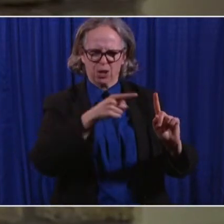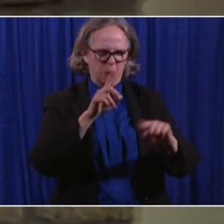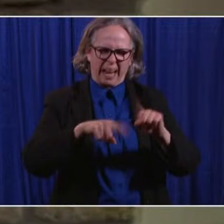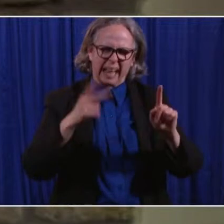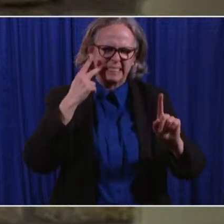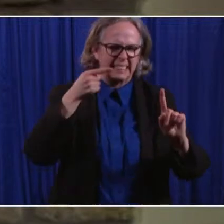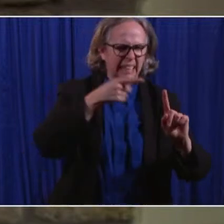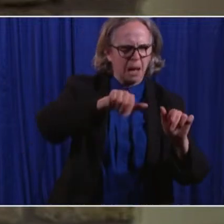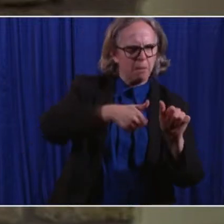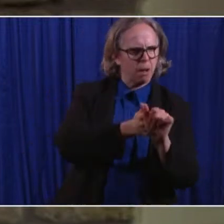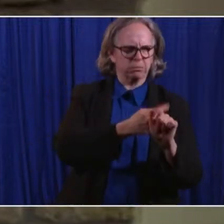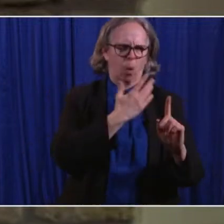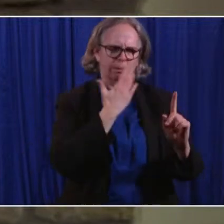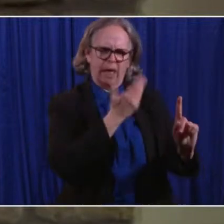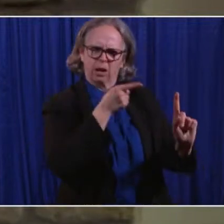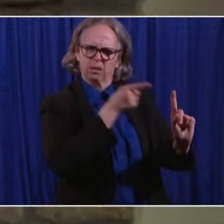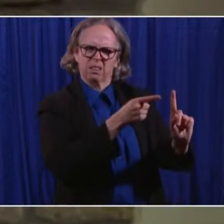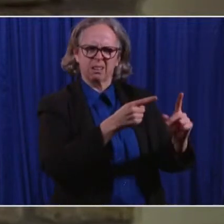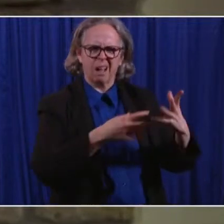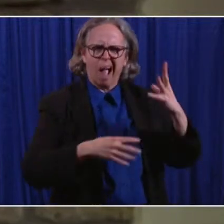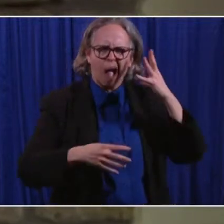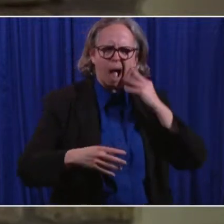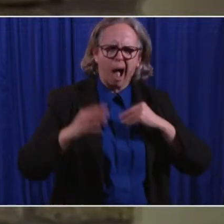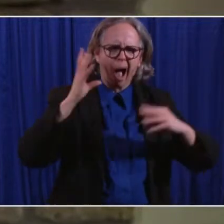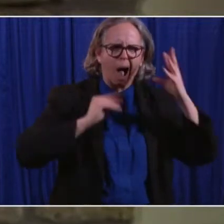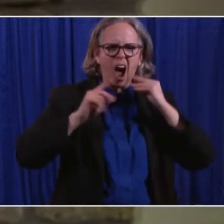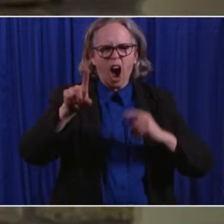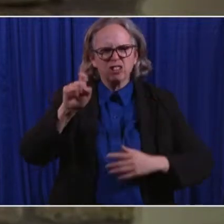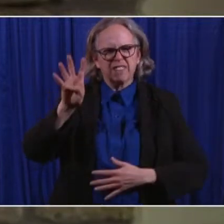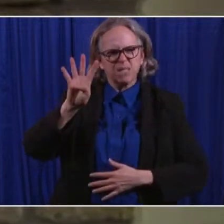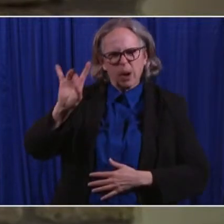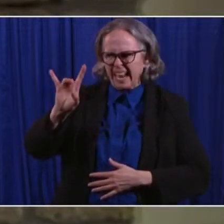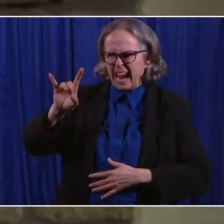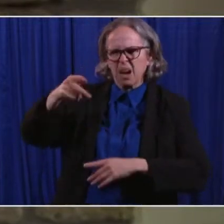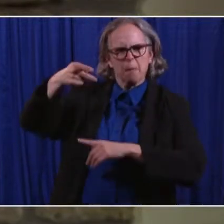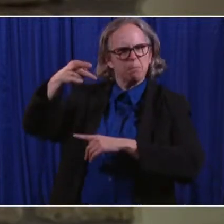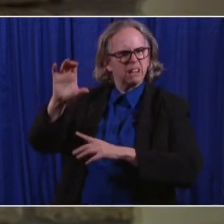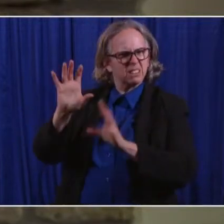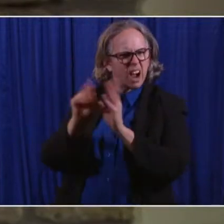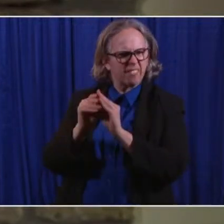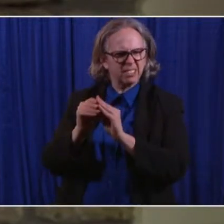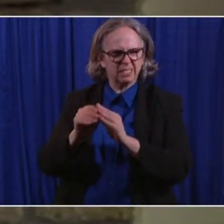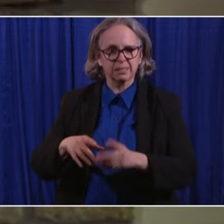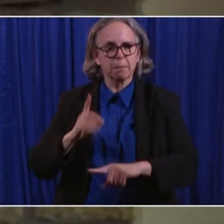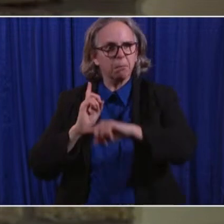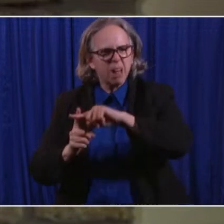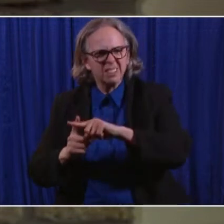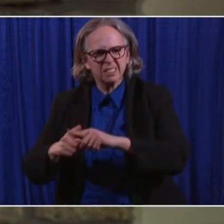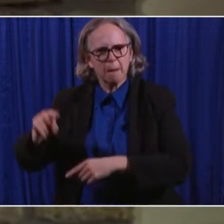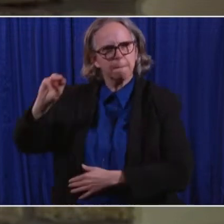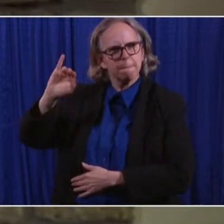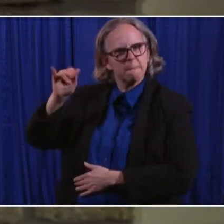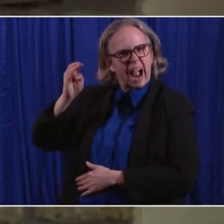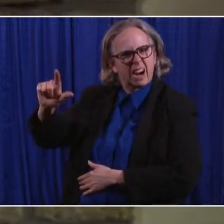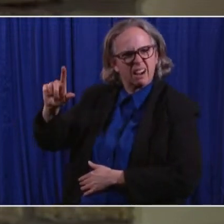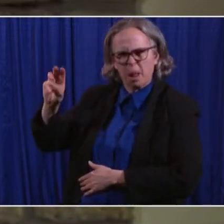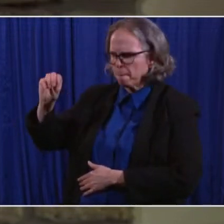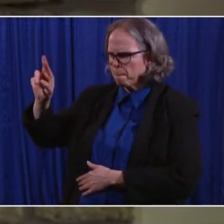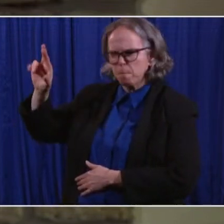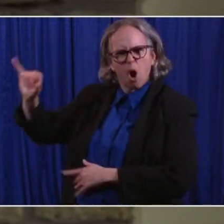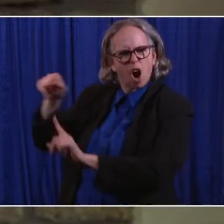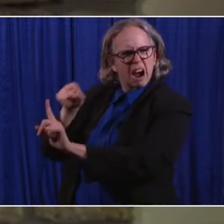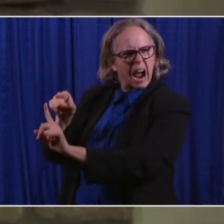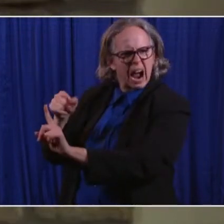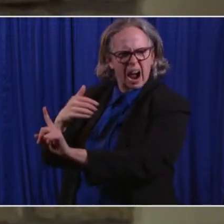done 148 of these, I guess. And Michael Murray, who is also here, I want to thank him. Yeah, he's